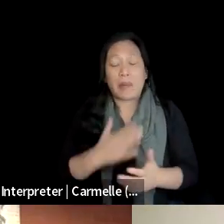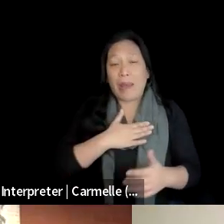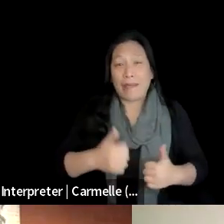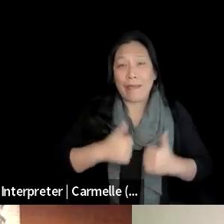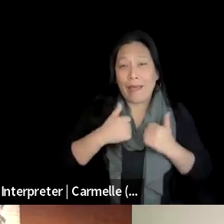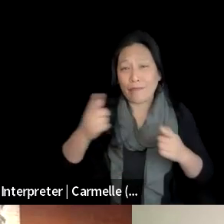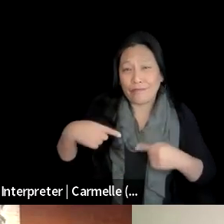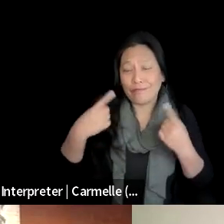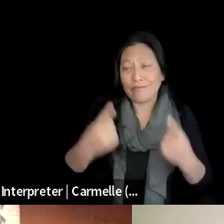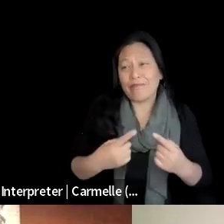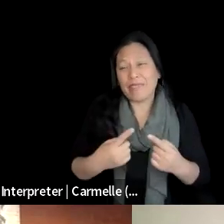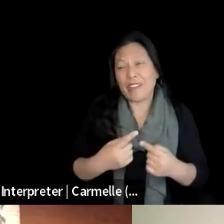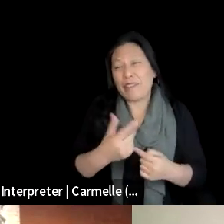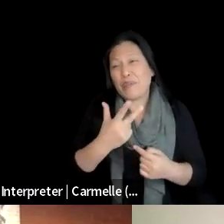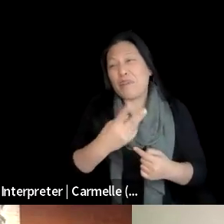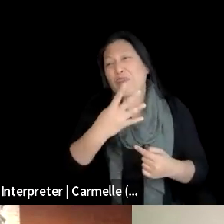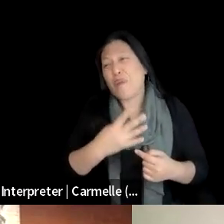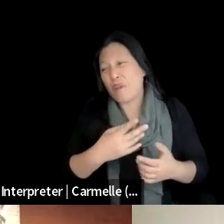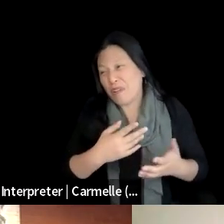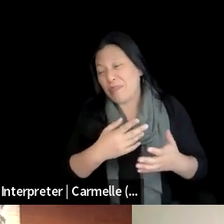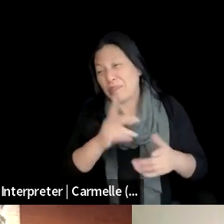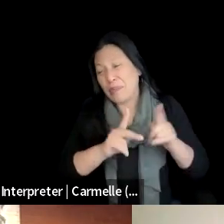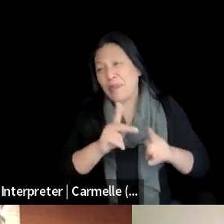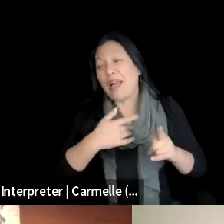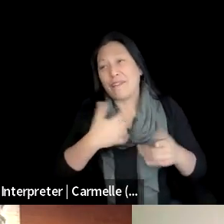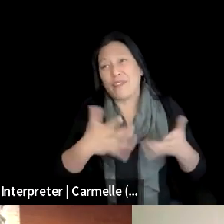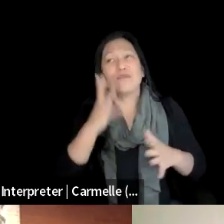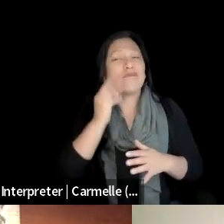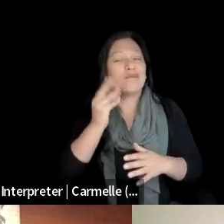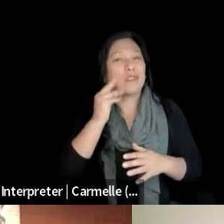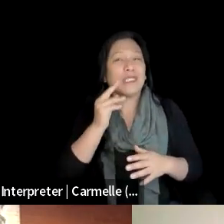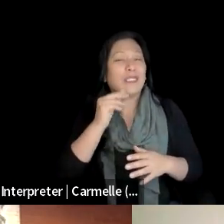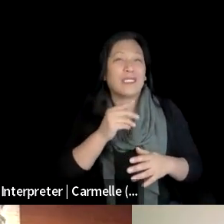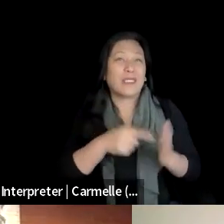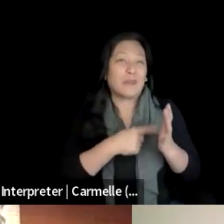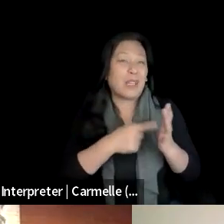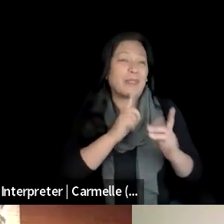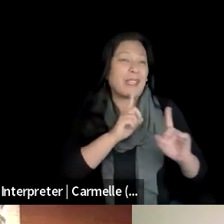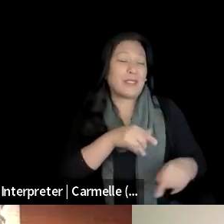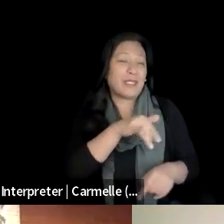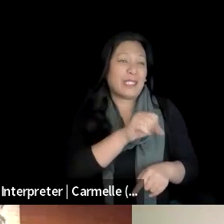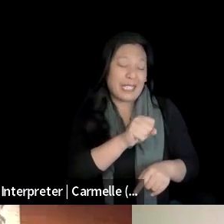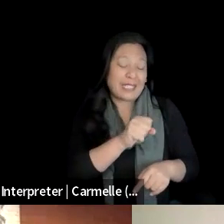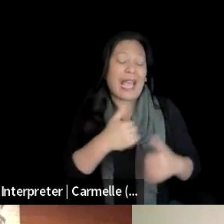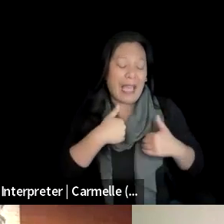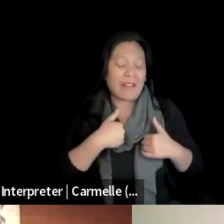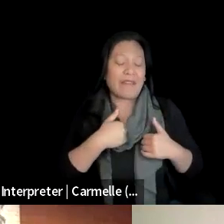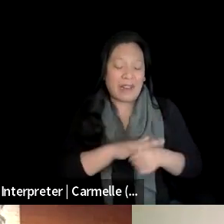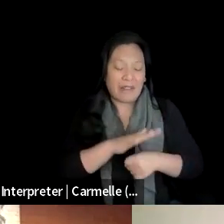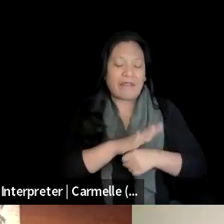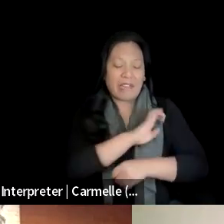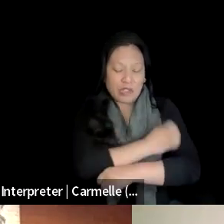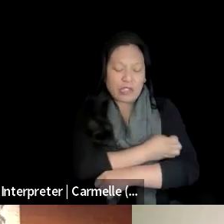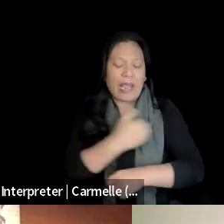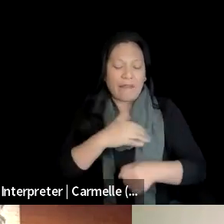2 of them I have had to answer yes, you know, for whatever. But I do have to kind of have a good talk